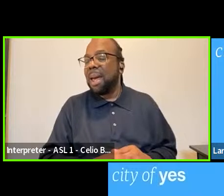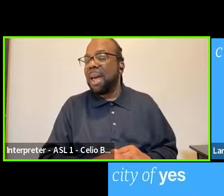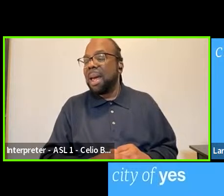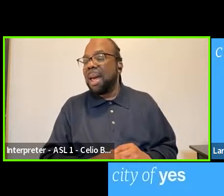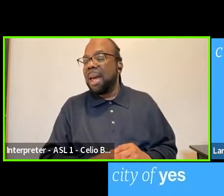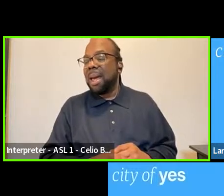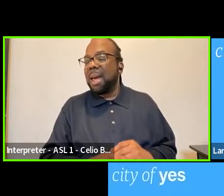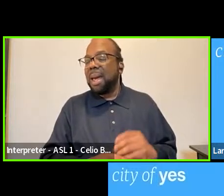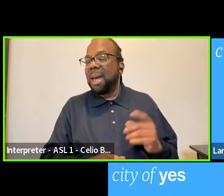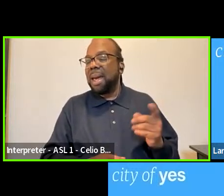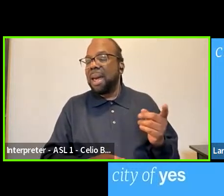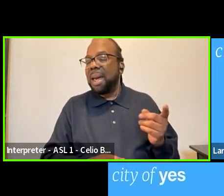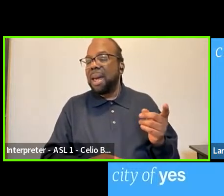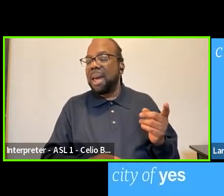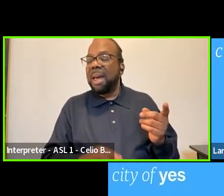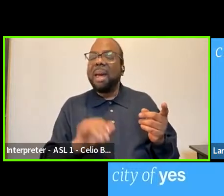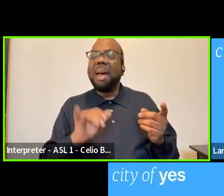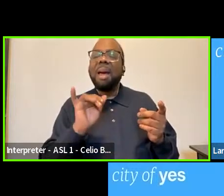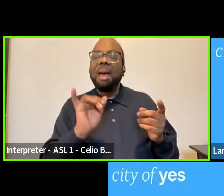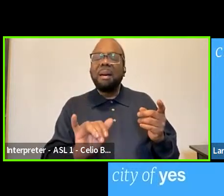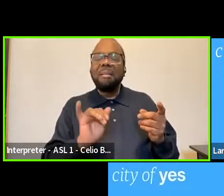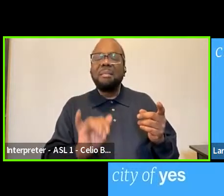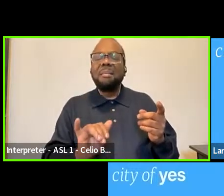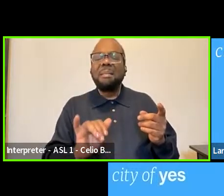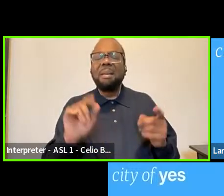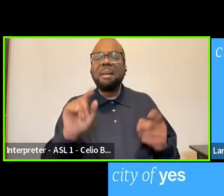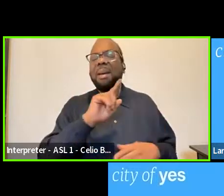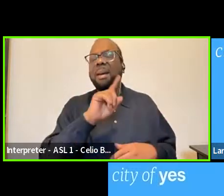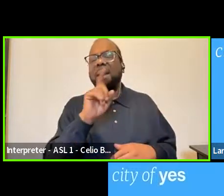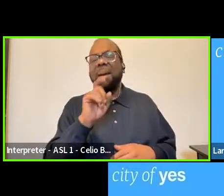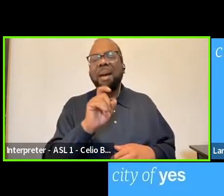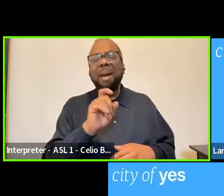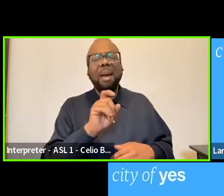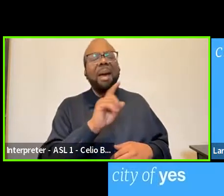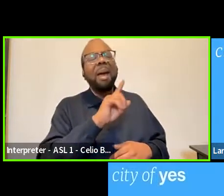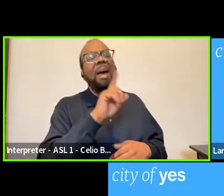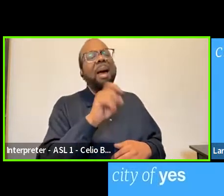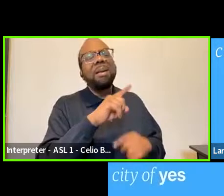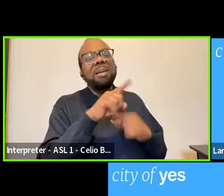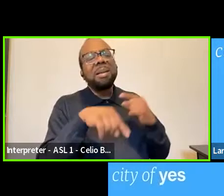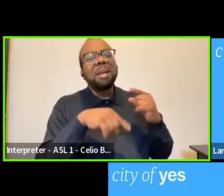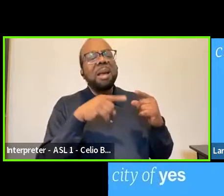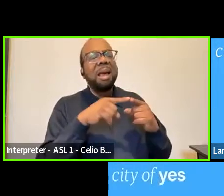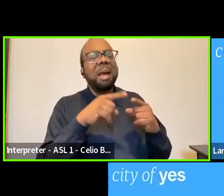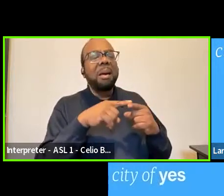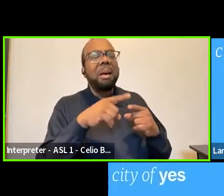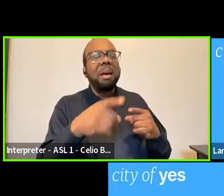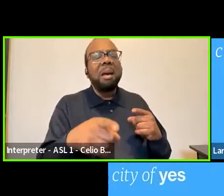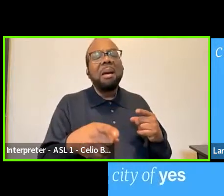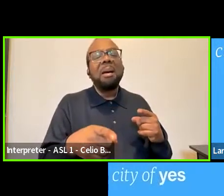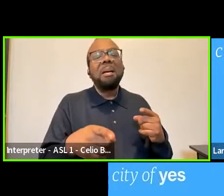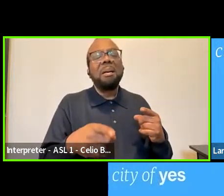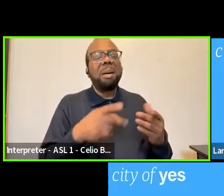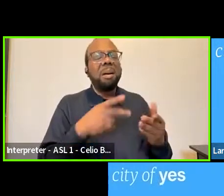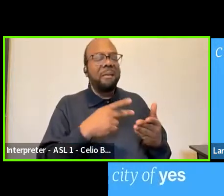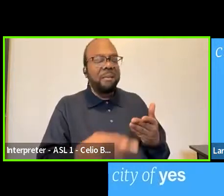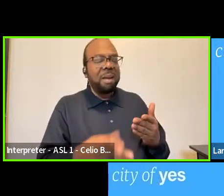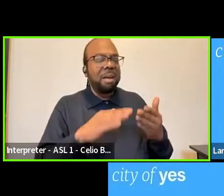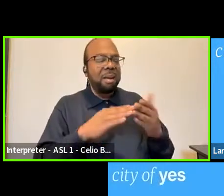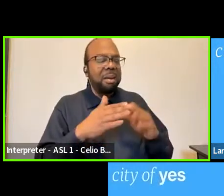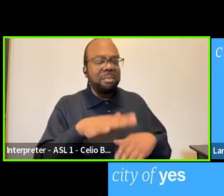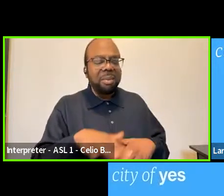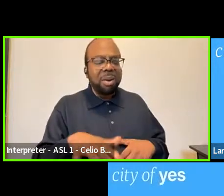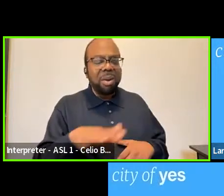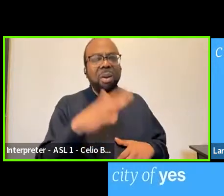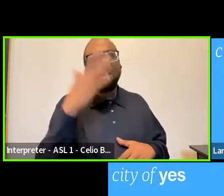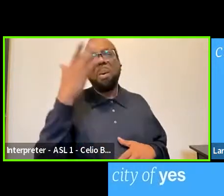Um, this one is, um, asking about, um, thinking about one family neighborhoods still. Um, why